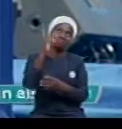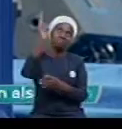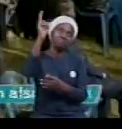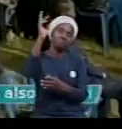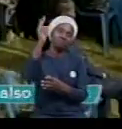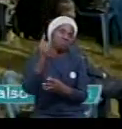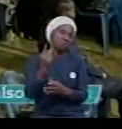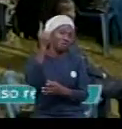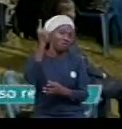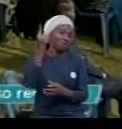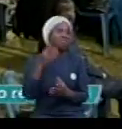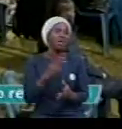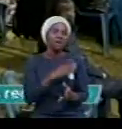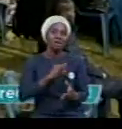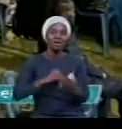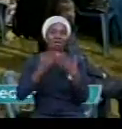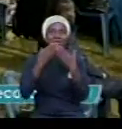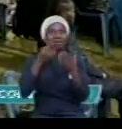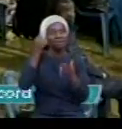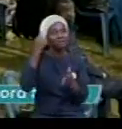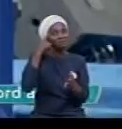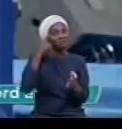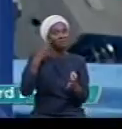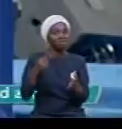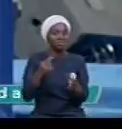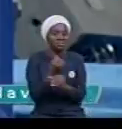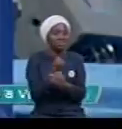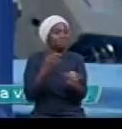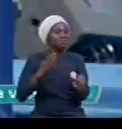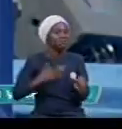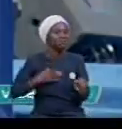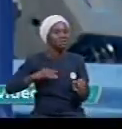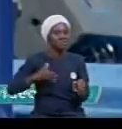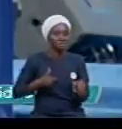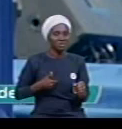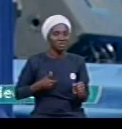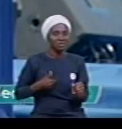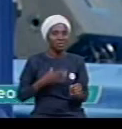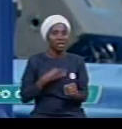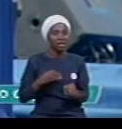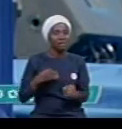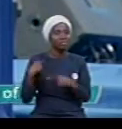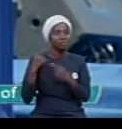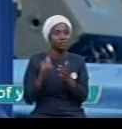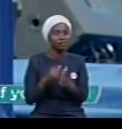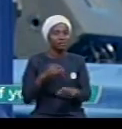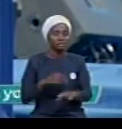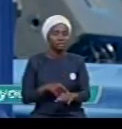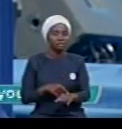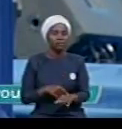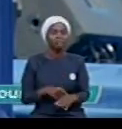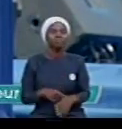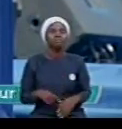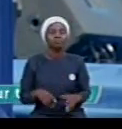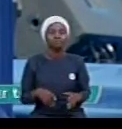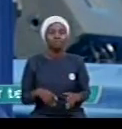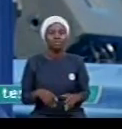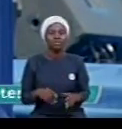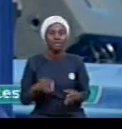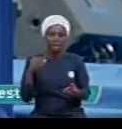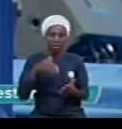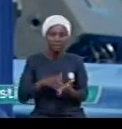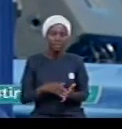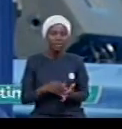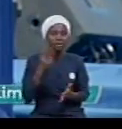fun igbala mi leyin yen ati bi odun meji seyin nisin atelese mejeji mo nta